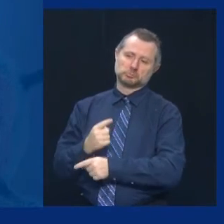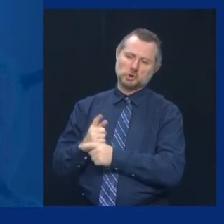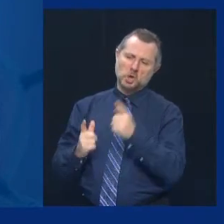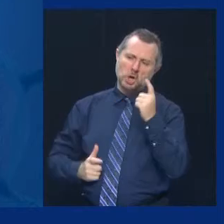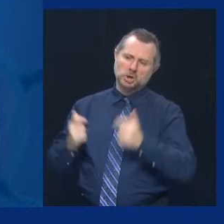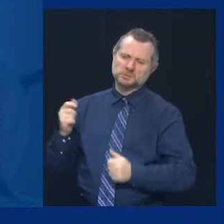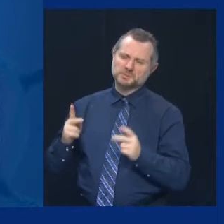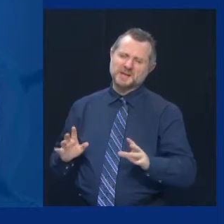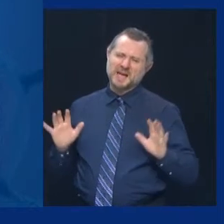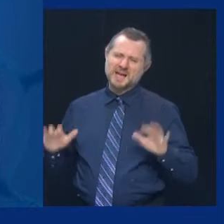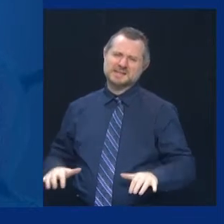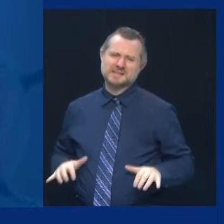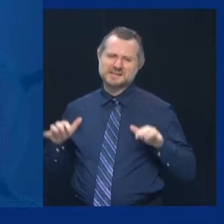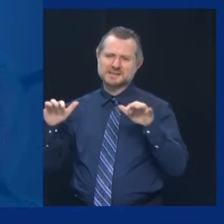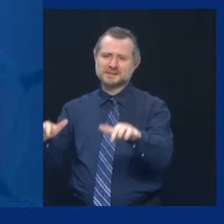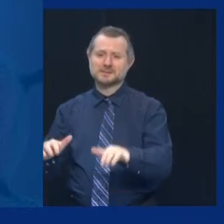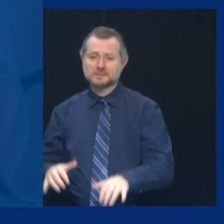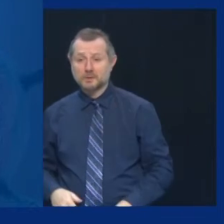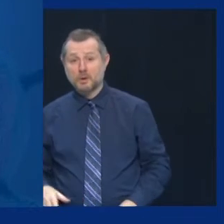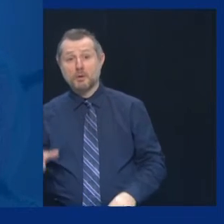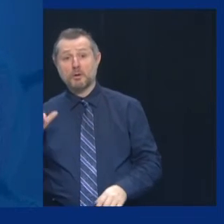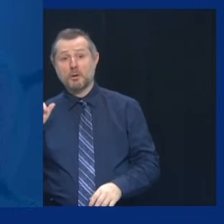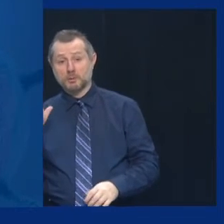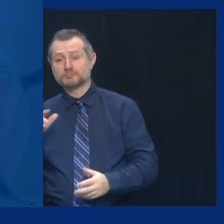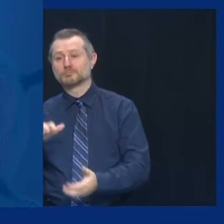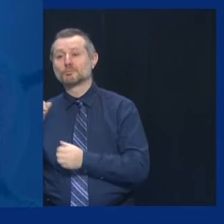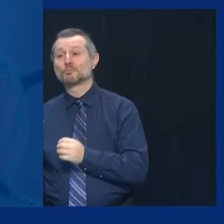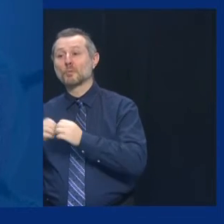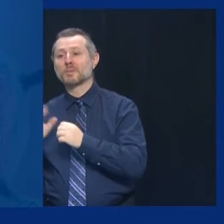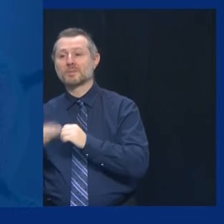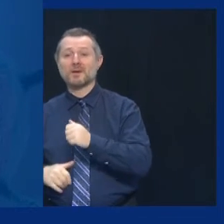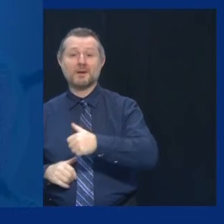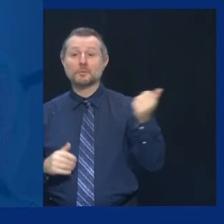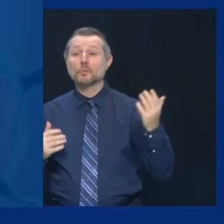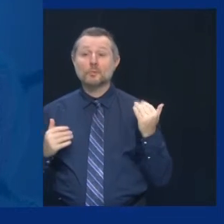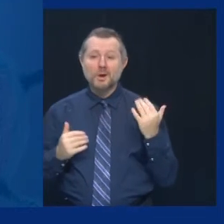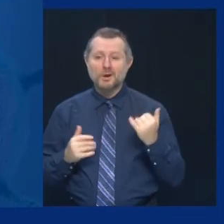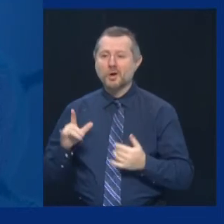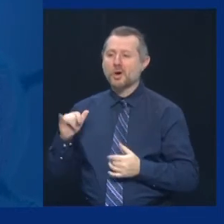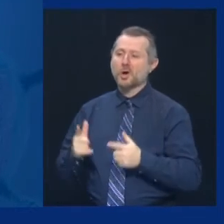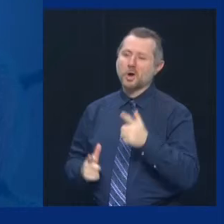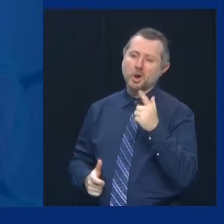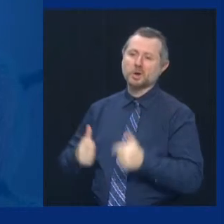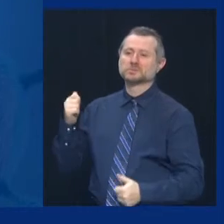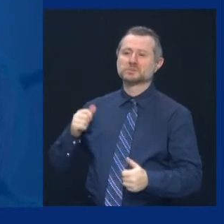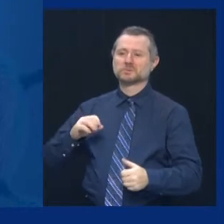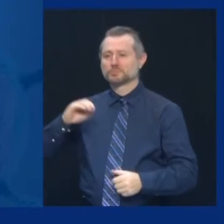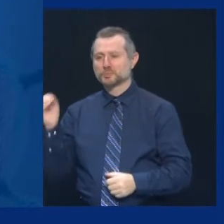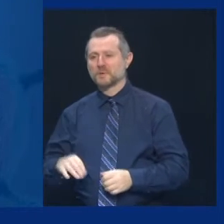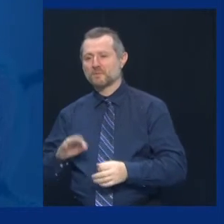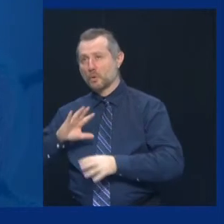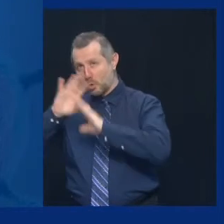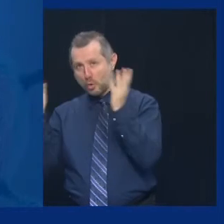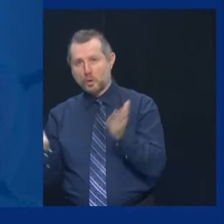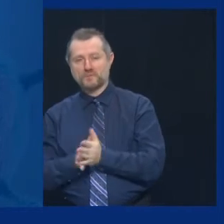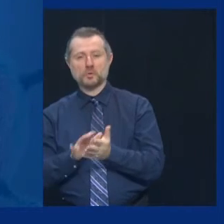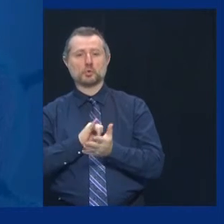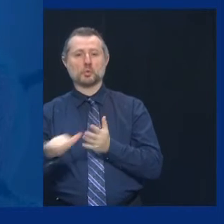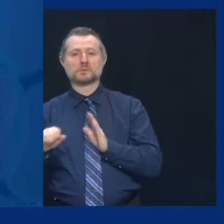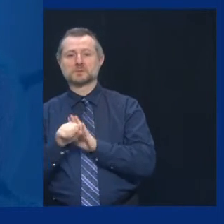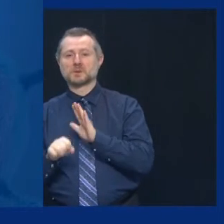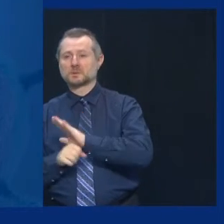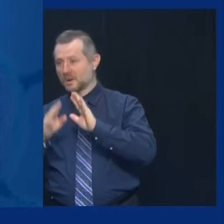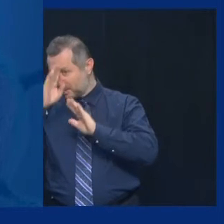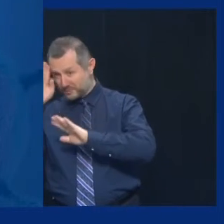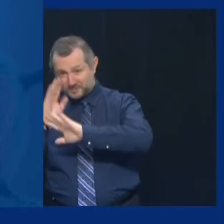Island Hospital got more. Yes, because they're a larger percentage of the population, and so forth and